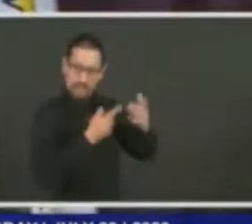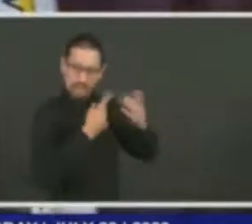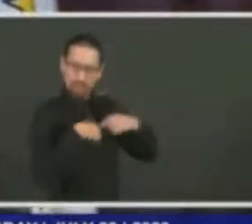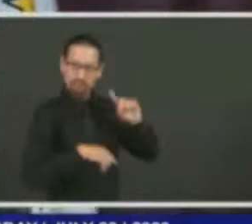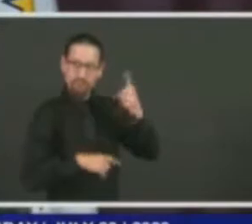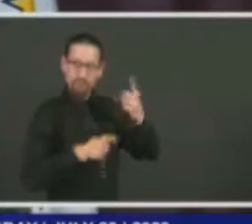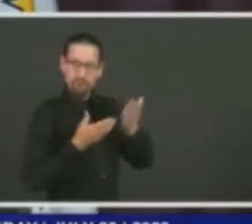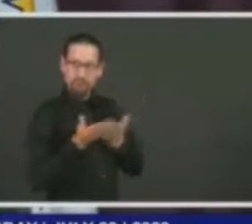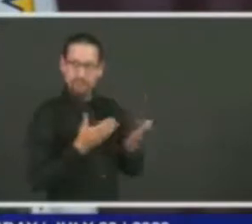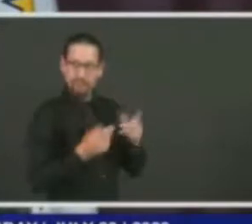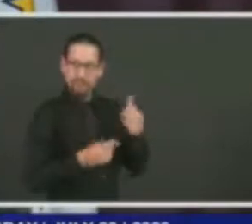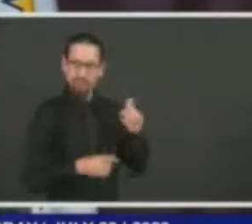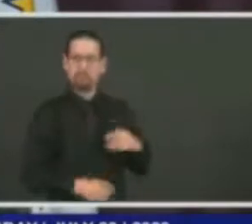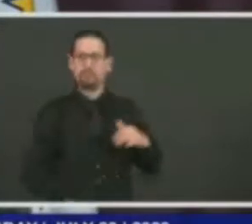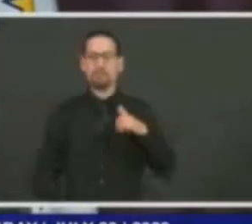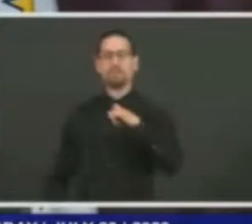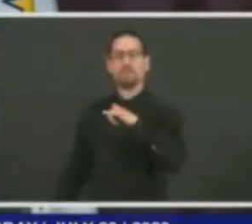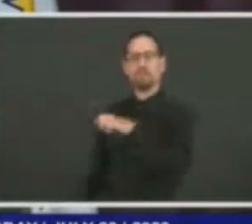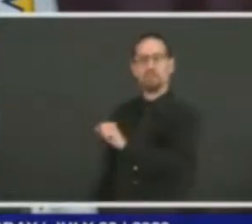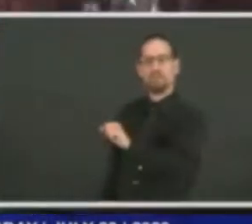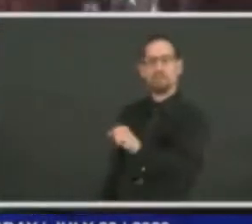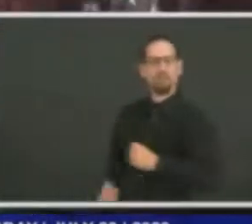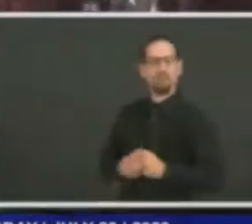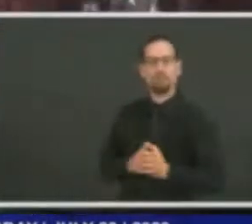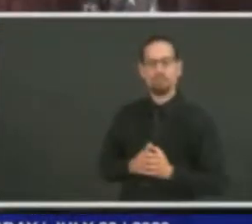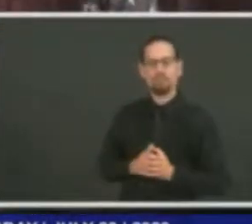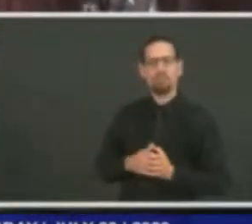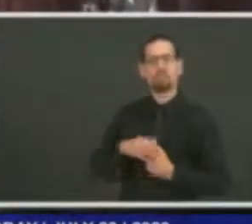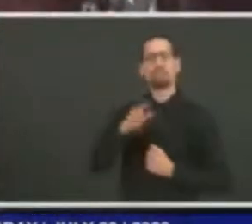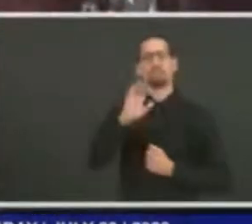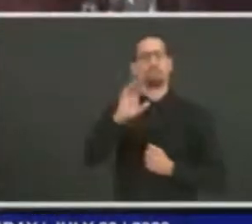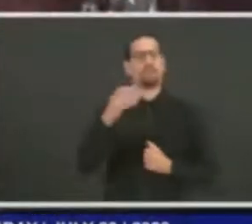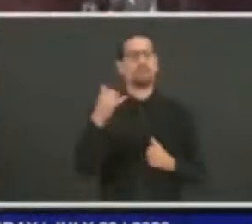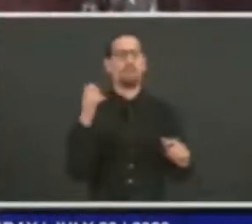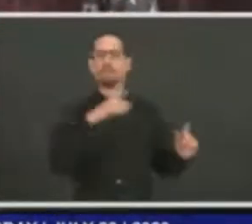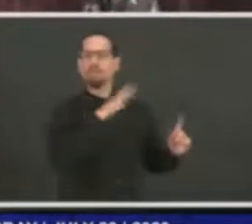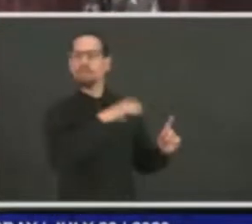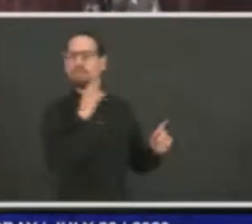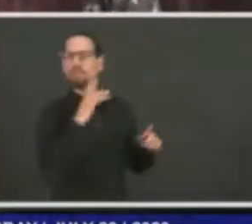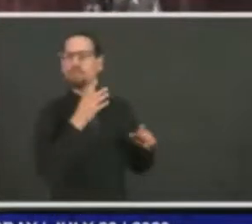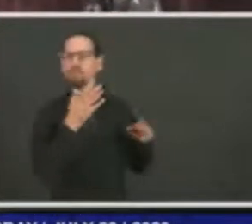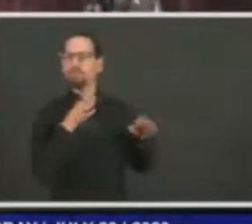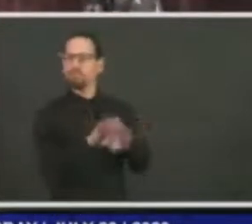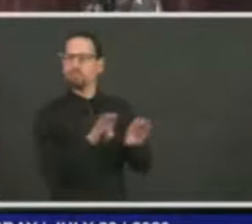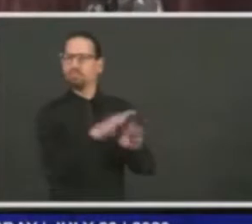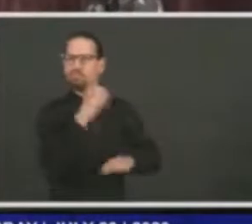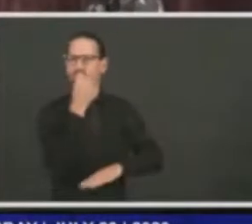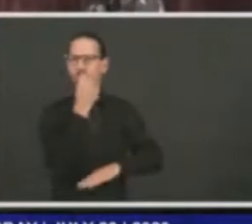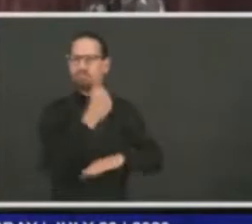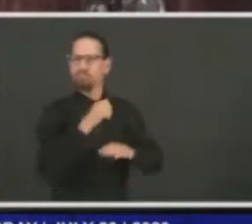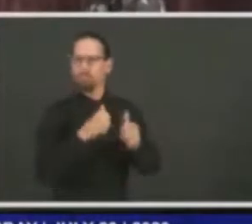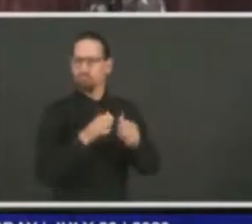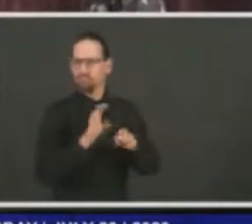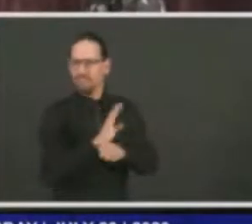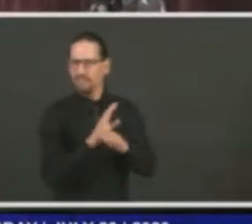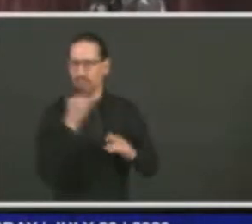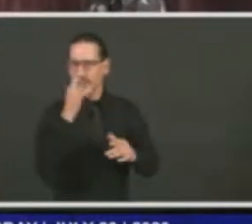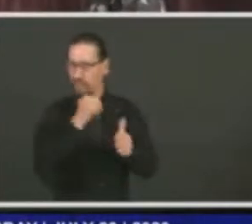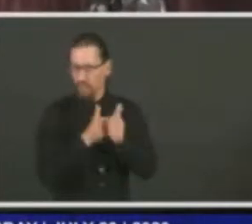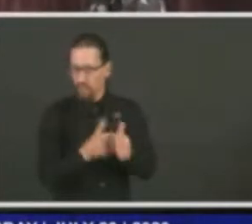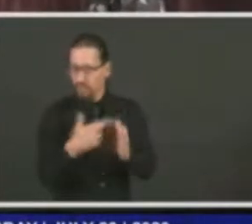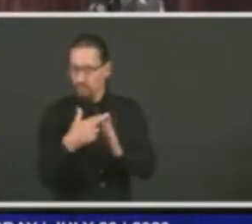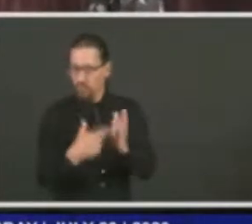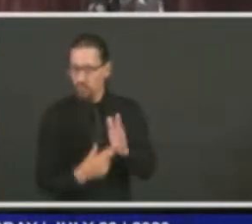Shutting down a business, shutting down a business and as a result of not following procedures, I won't call it draconian,